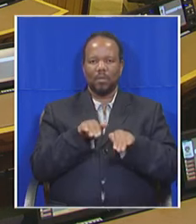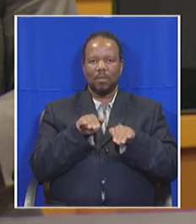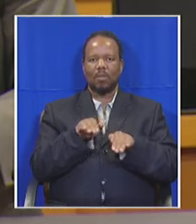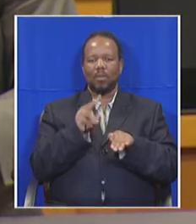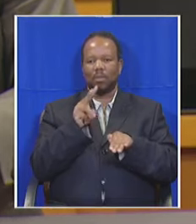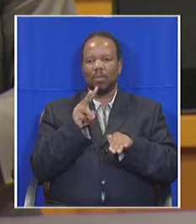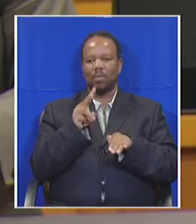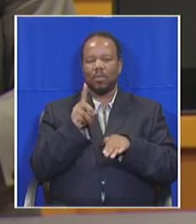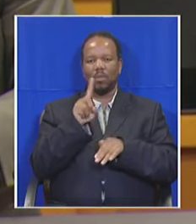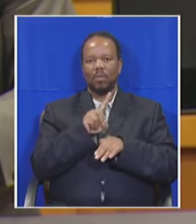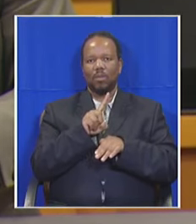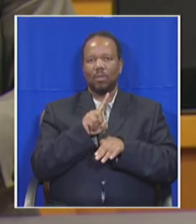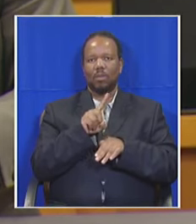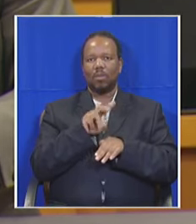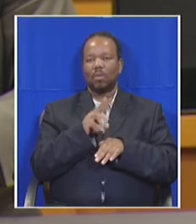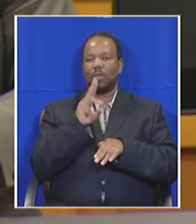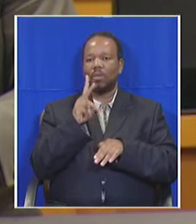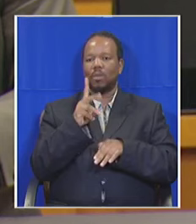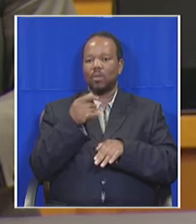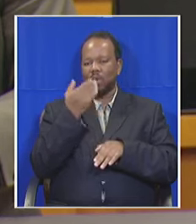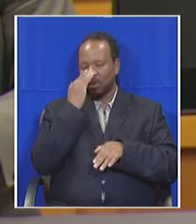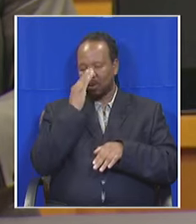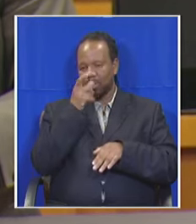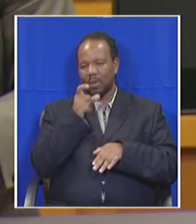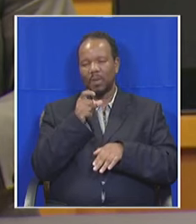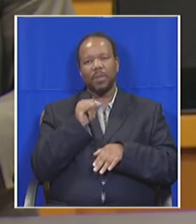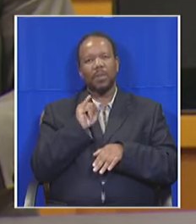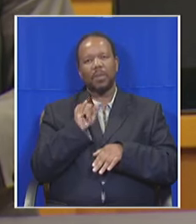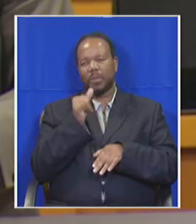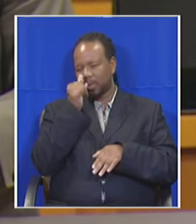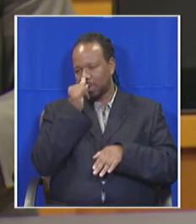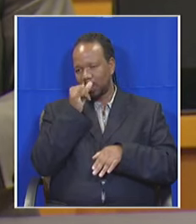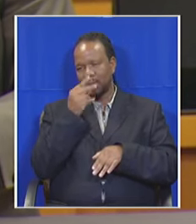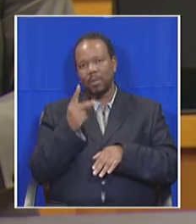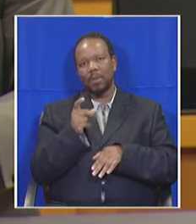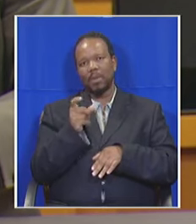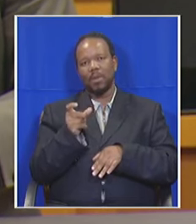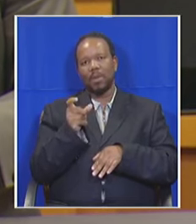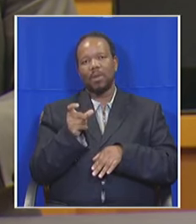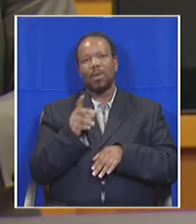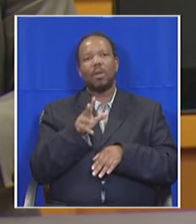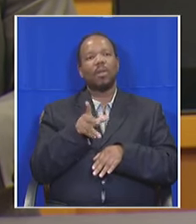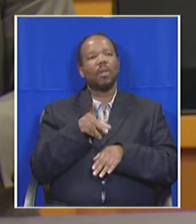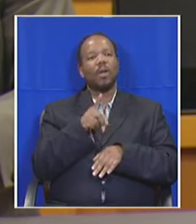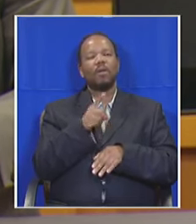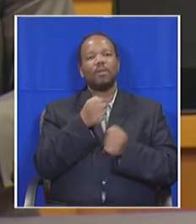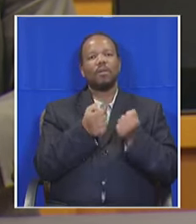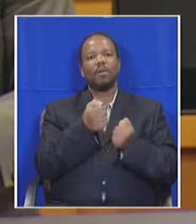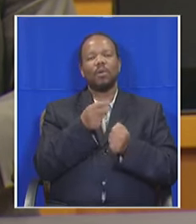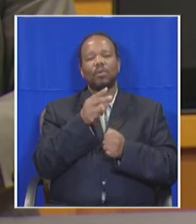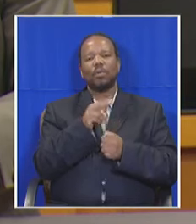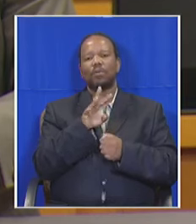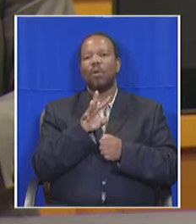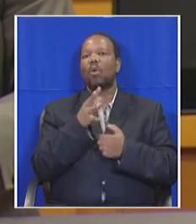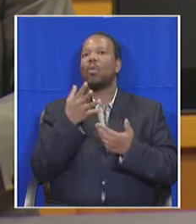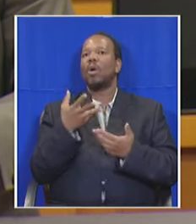dangerous criminals convicted of serious crimes and who made a daring escape from the Zwelitsha Magistrates Court on the 24th in the Eastern Cape